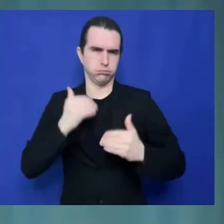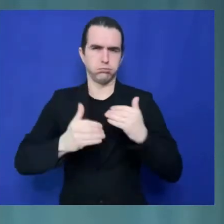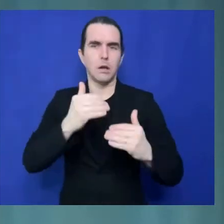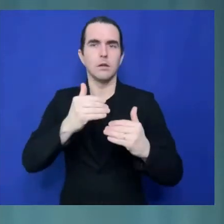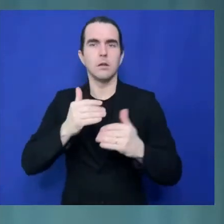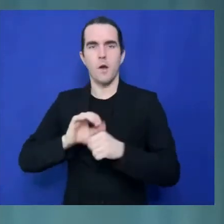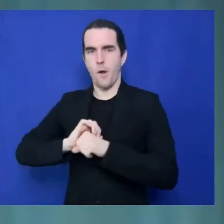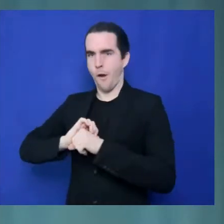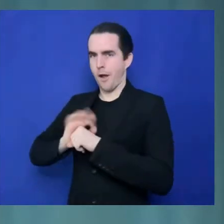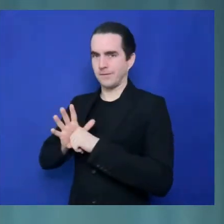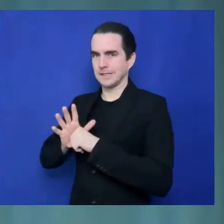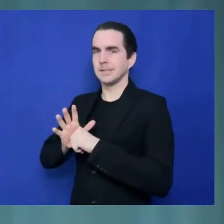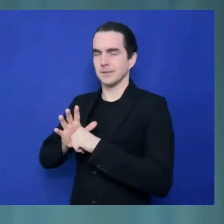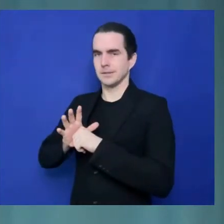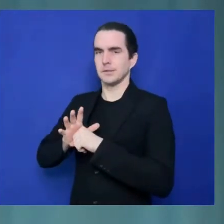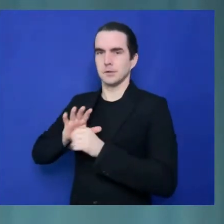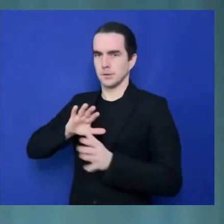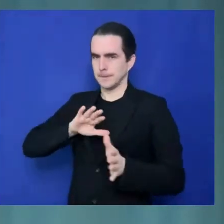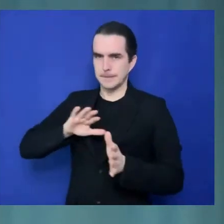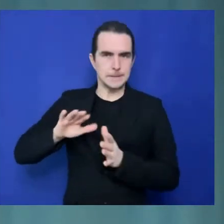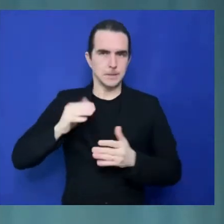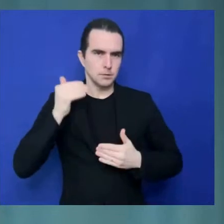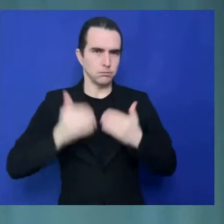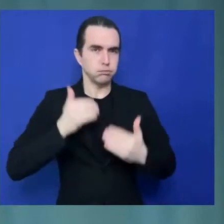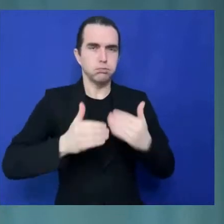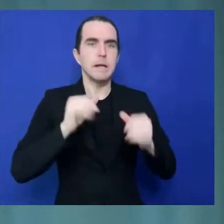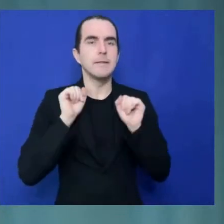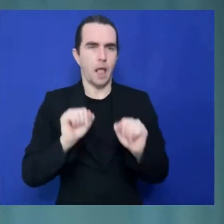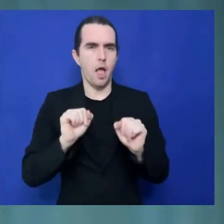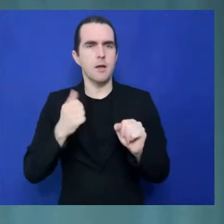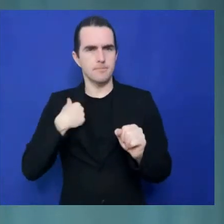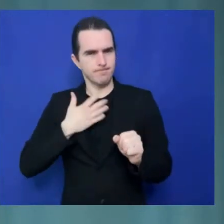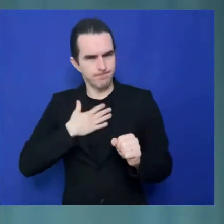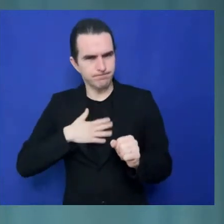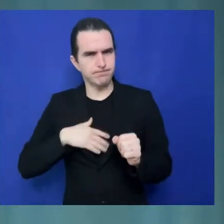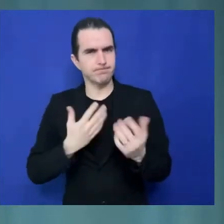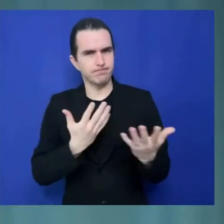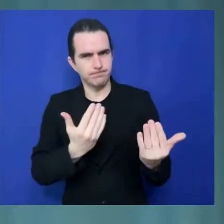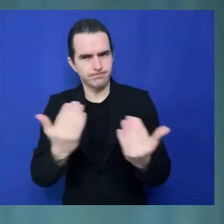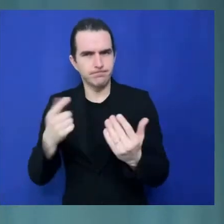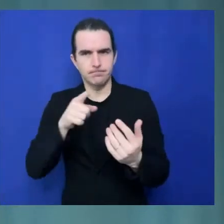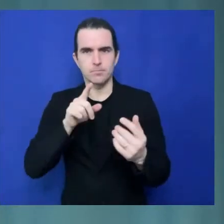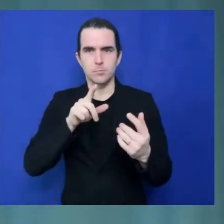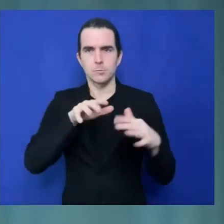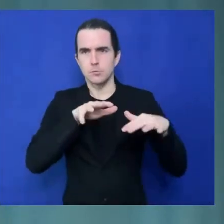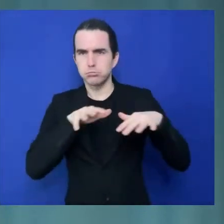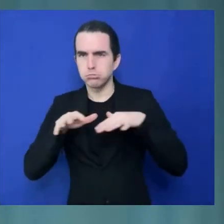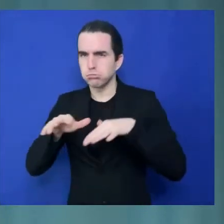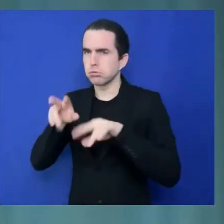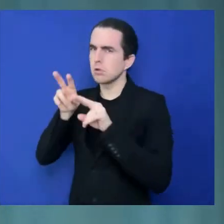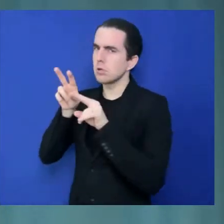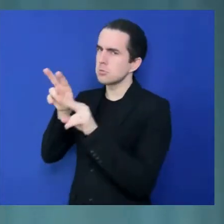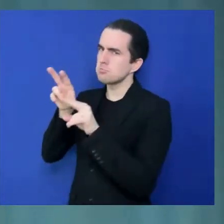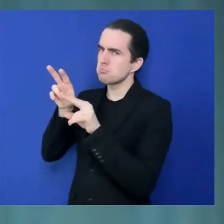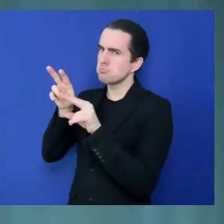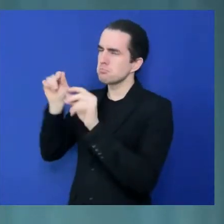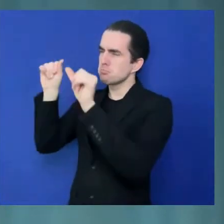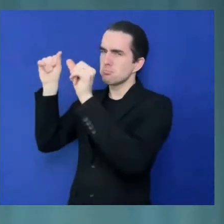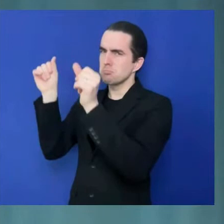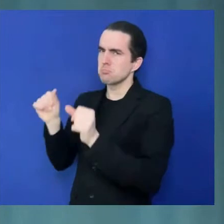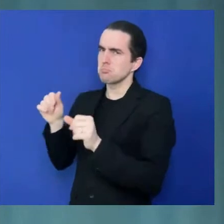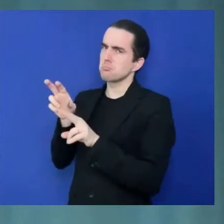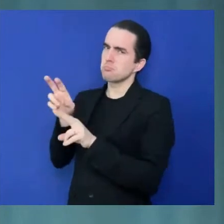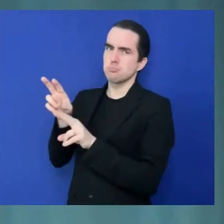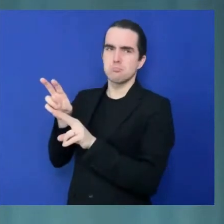do, please do have your photo taken in front of it and send it to